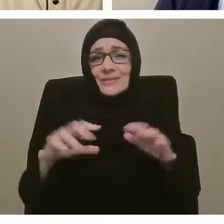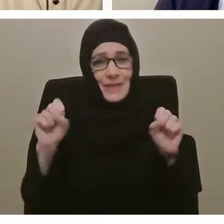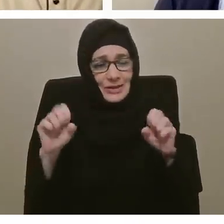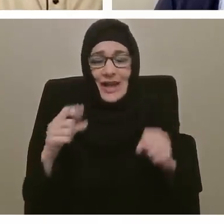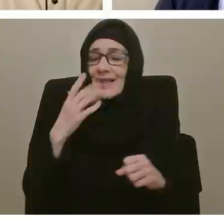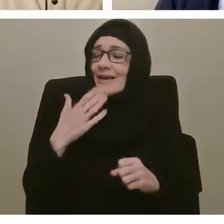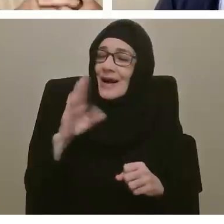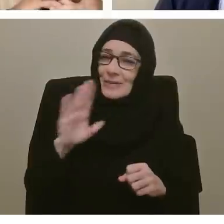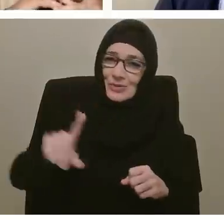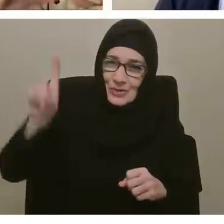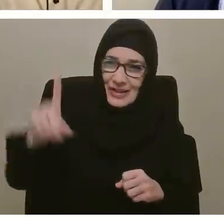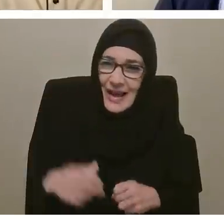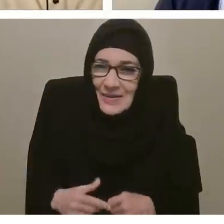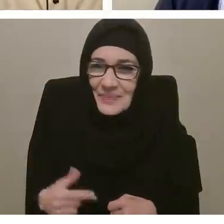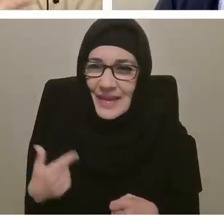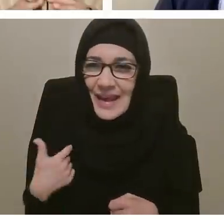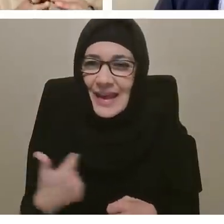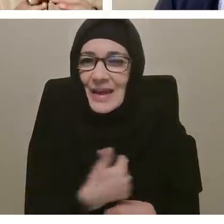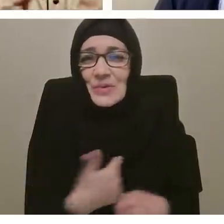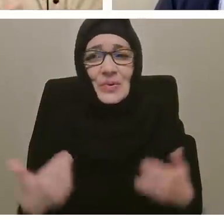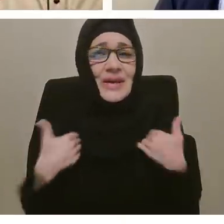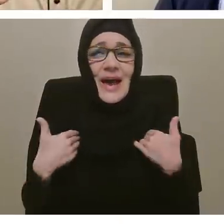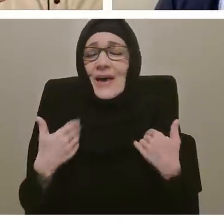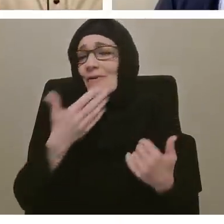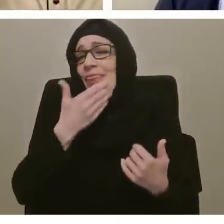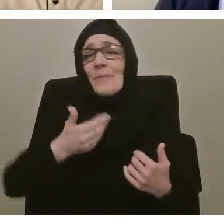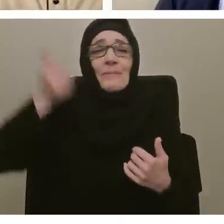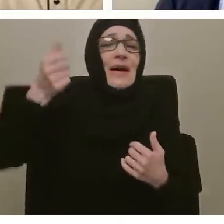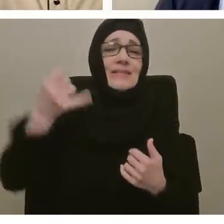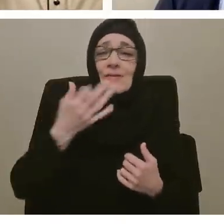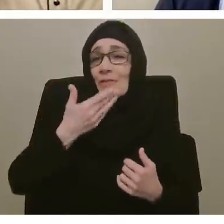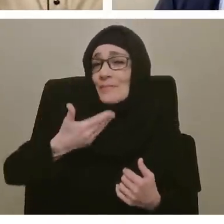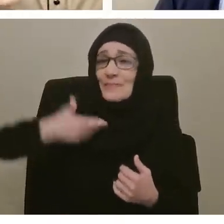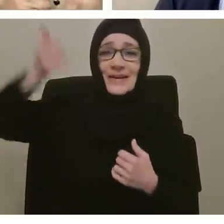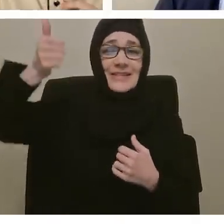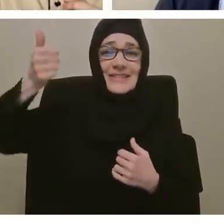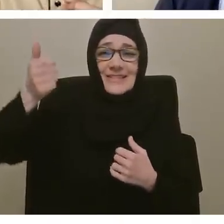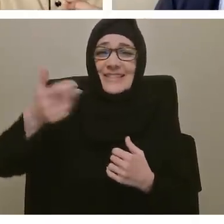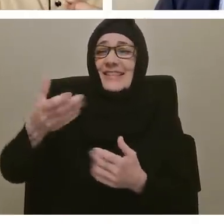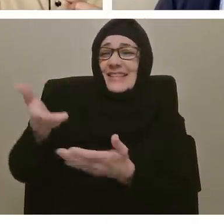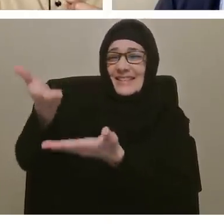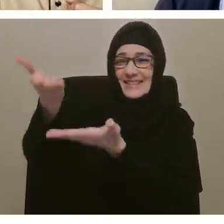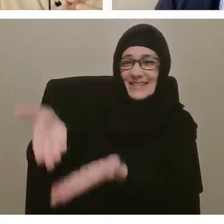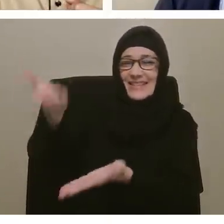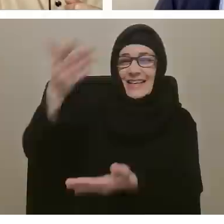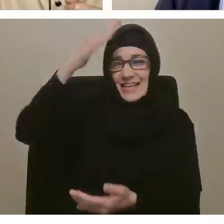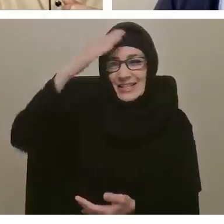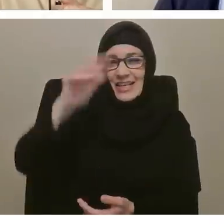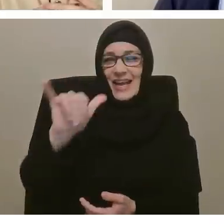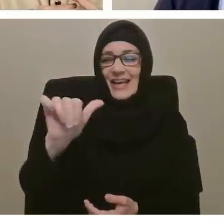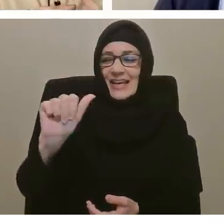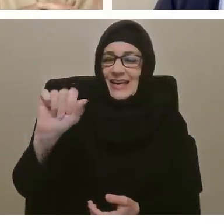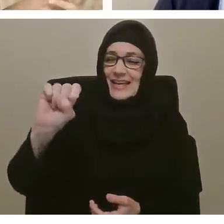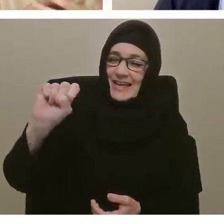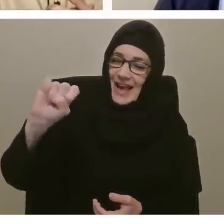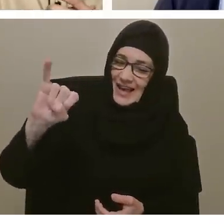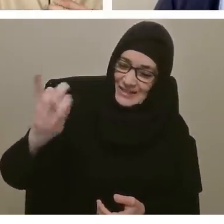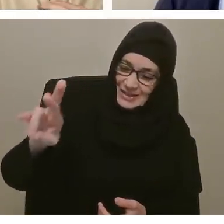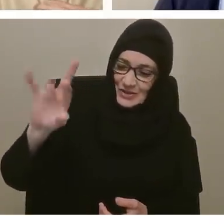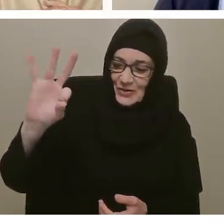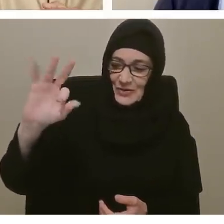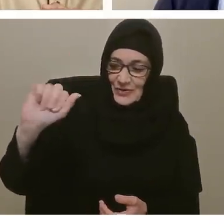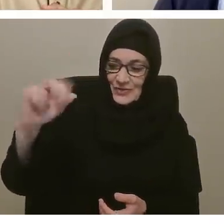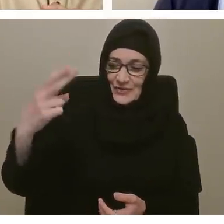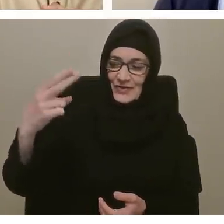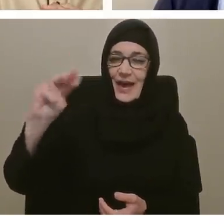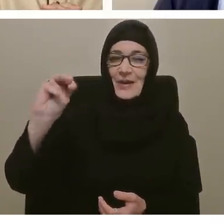got none other, khitamuhu misk, the best, the best of the best, the cream of the crop, Sheikh Yasir Fahmy, alhamdulillah, ameen. Kif haraka, Sheikh